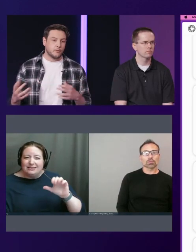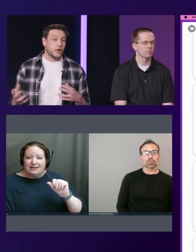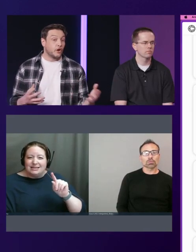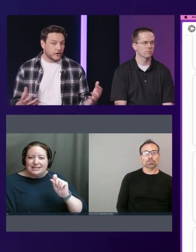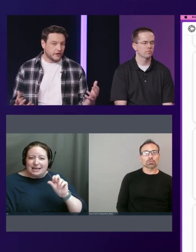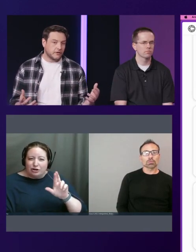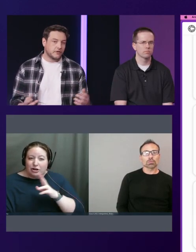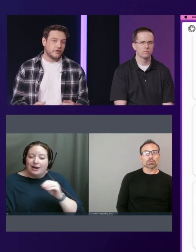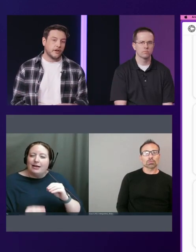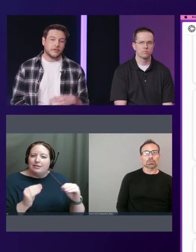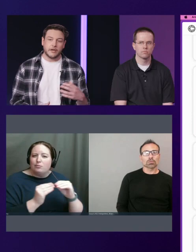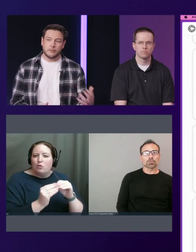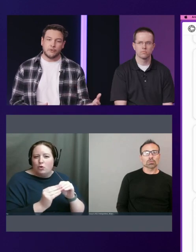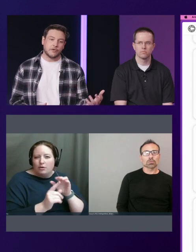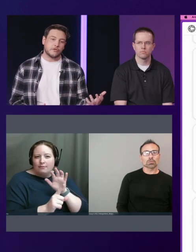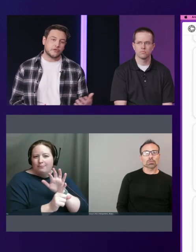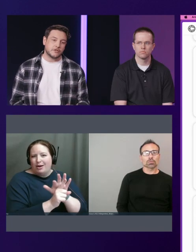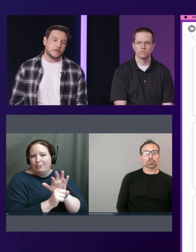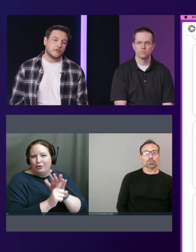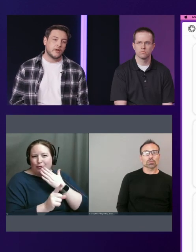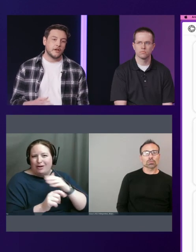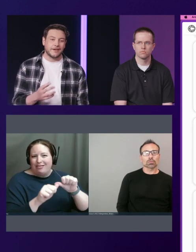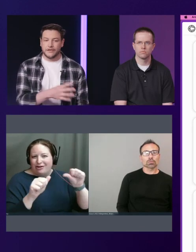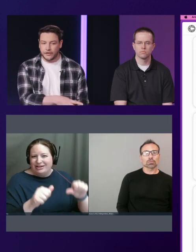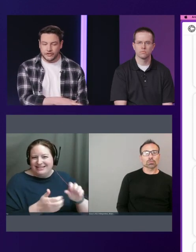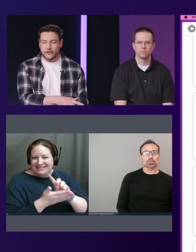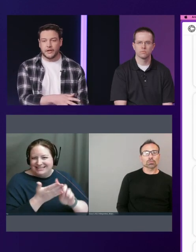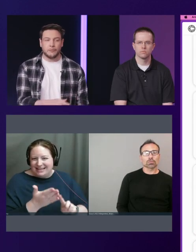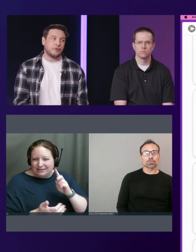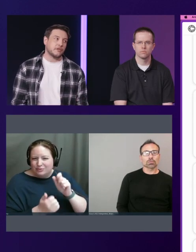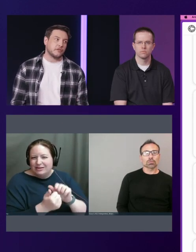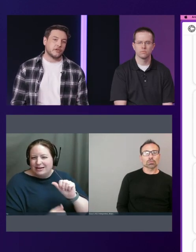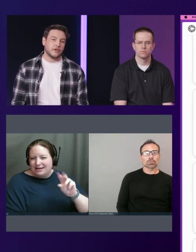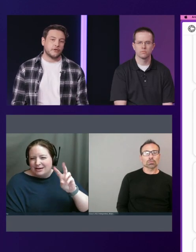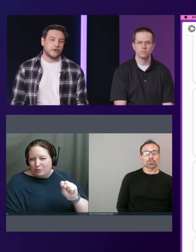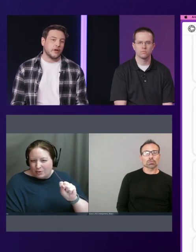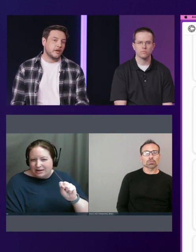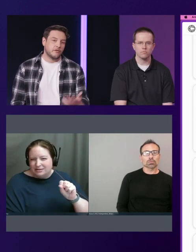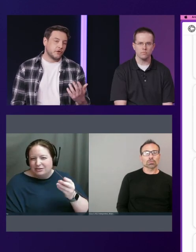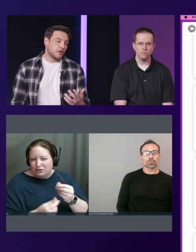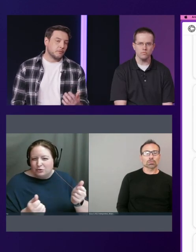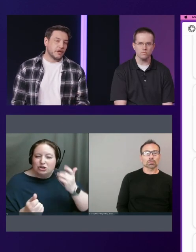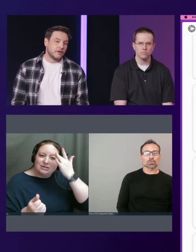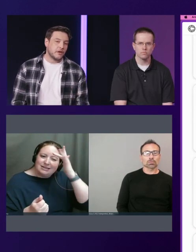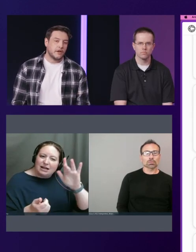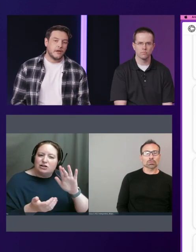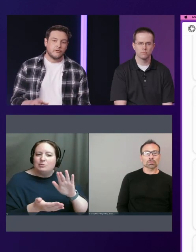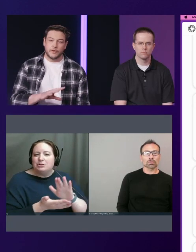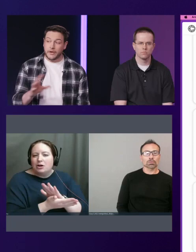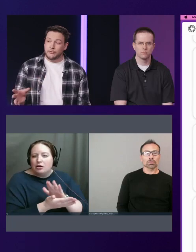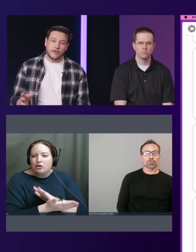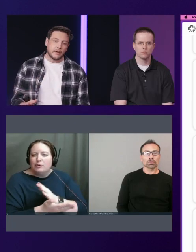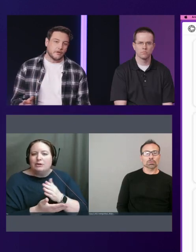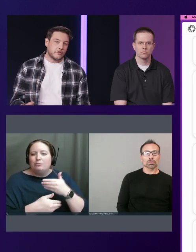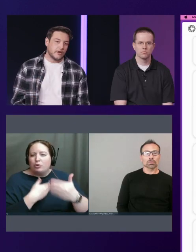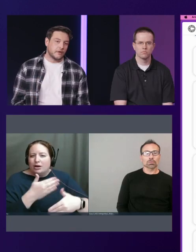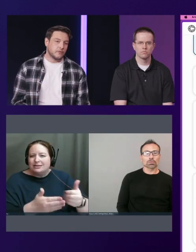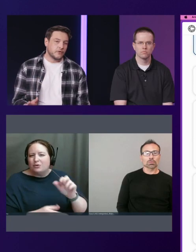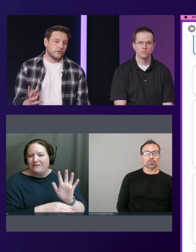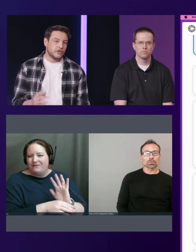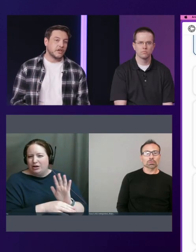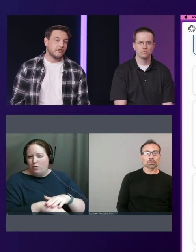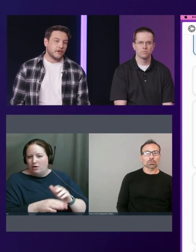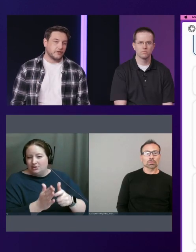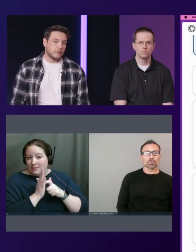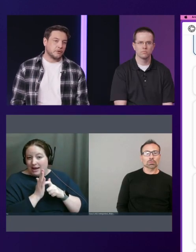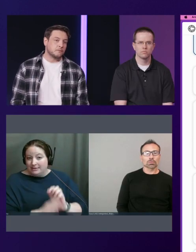popular well-architected designs and AWS solutions, like intelligent document processing or video on demand. For the demo today, let's look